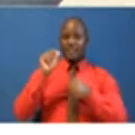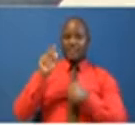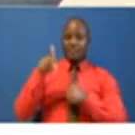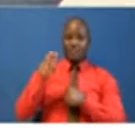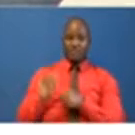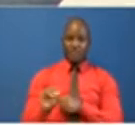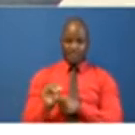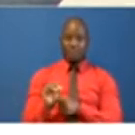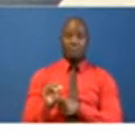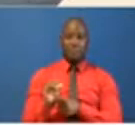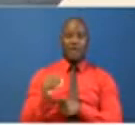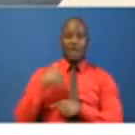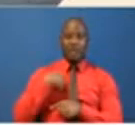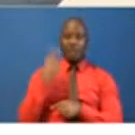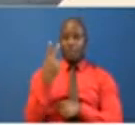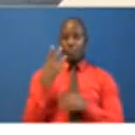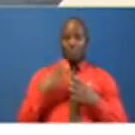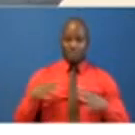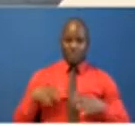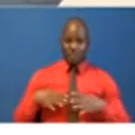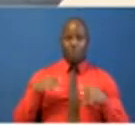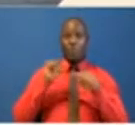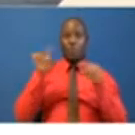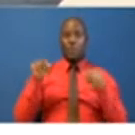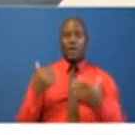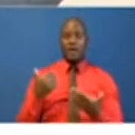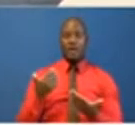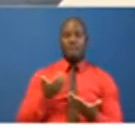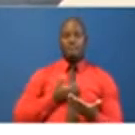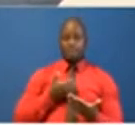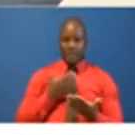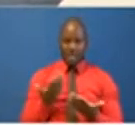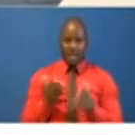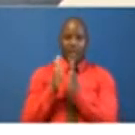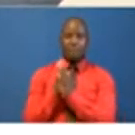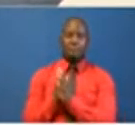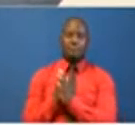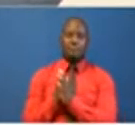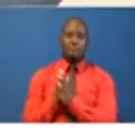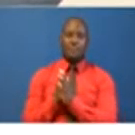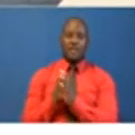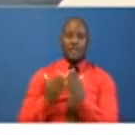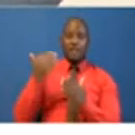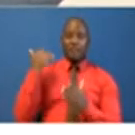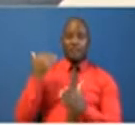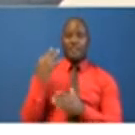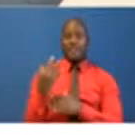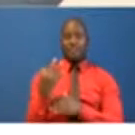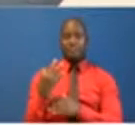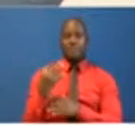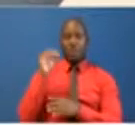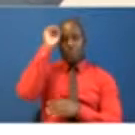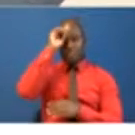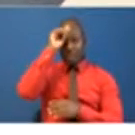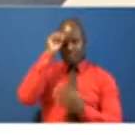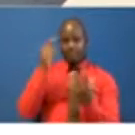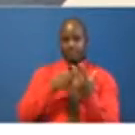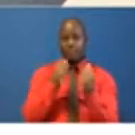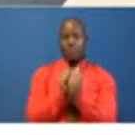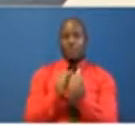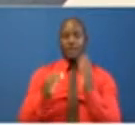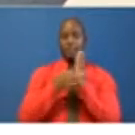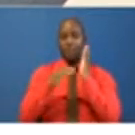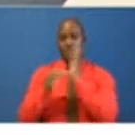p.m and that will have two candidates those who pulled five percent and above in the last three opinion polls uh from a